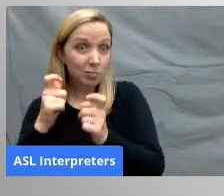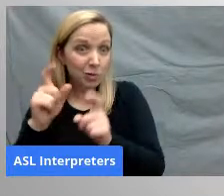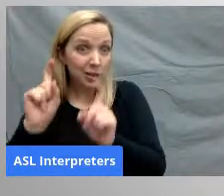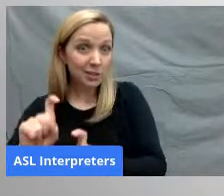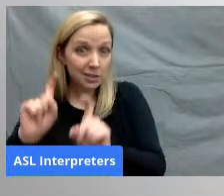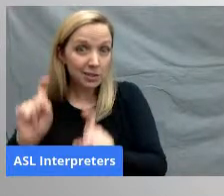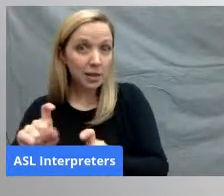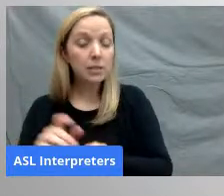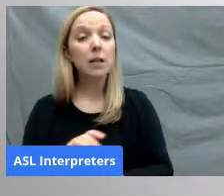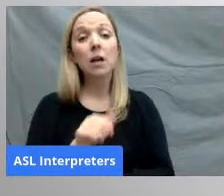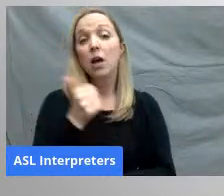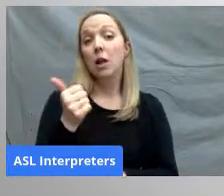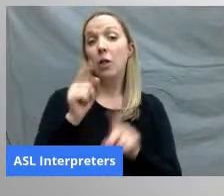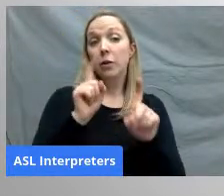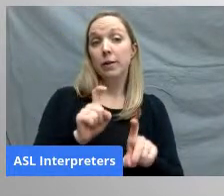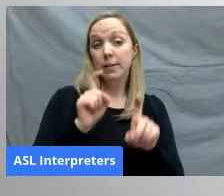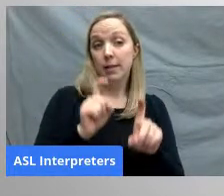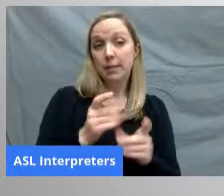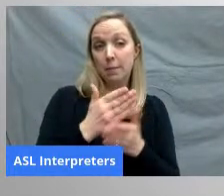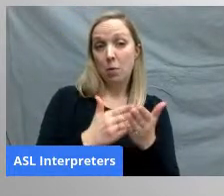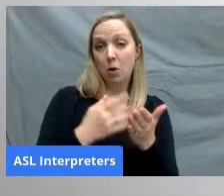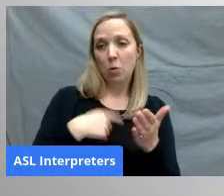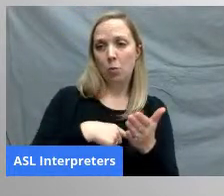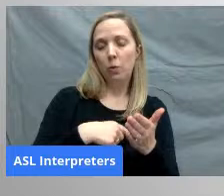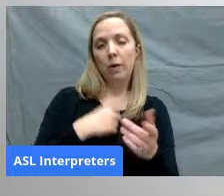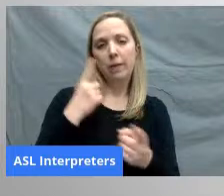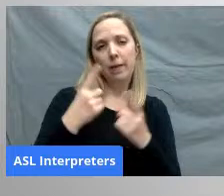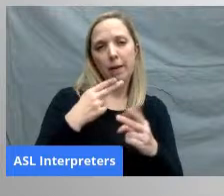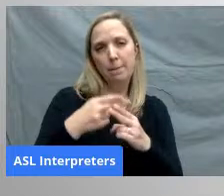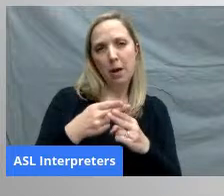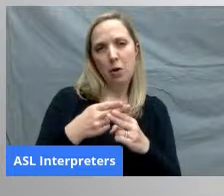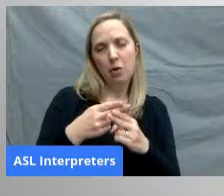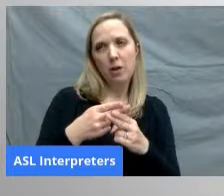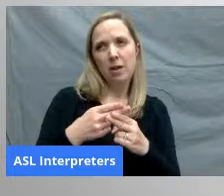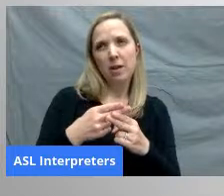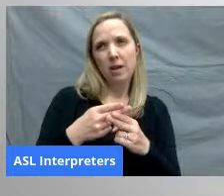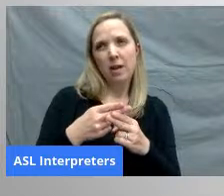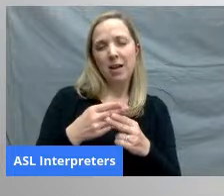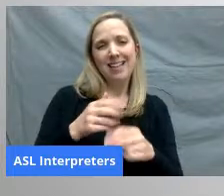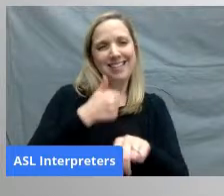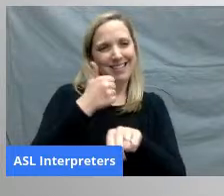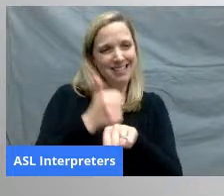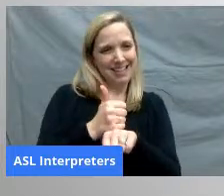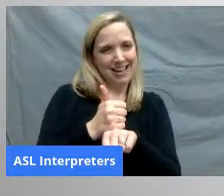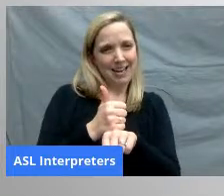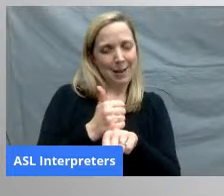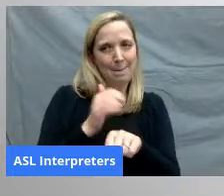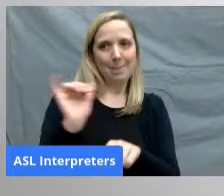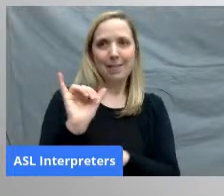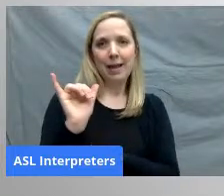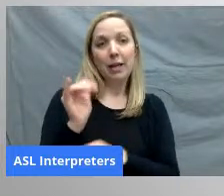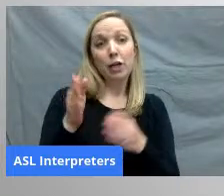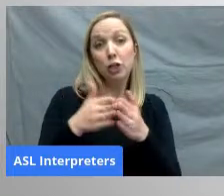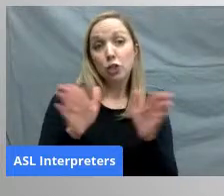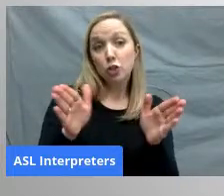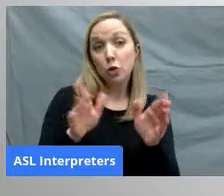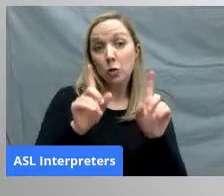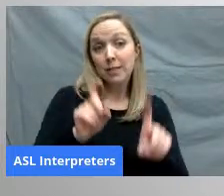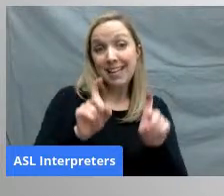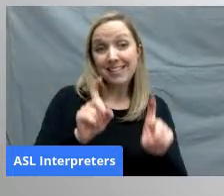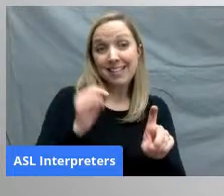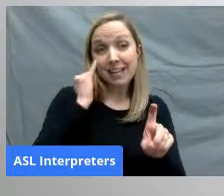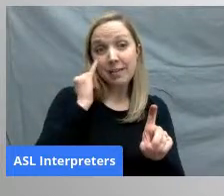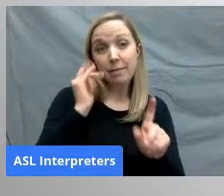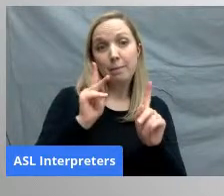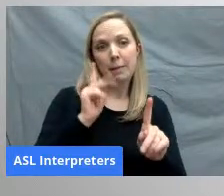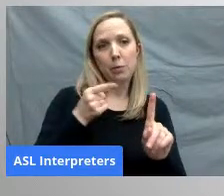that we are looking into is surveillance testing. Is there a way that we can do kind of a general testing of asymptomatic